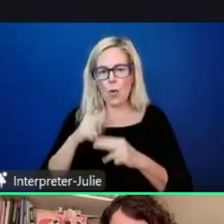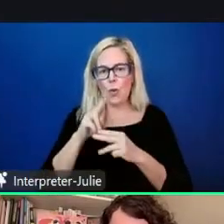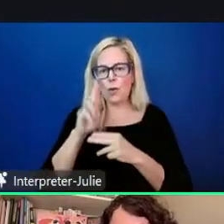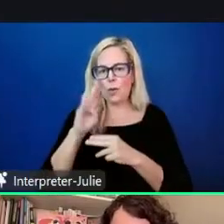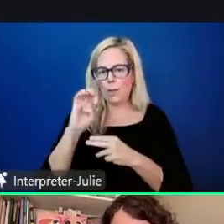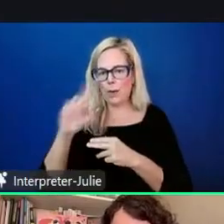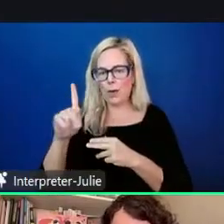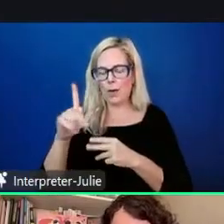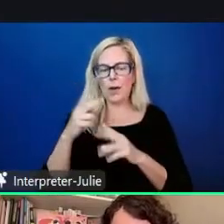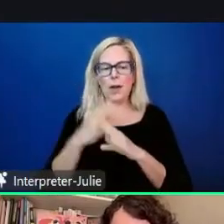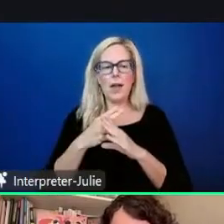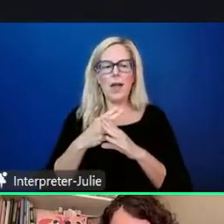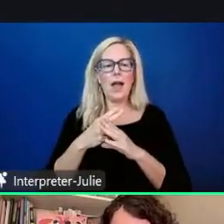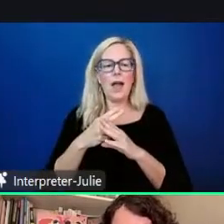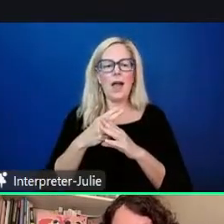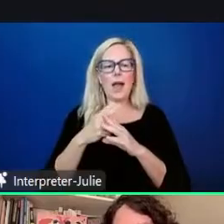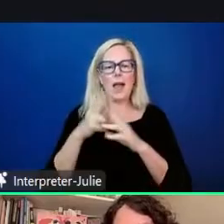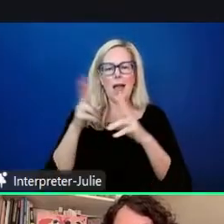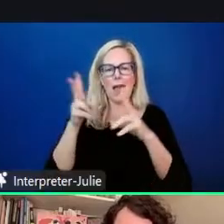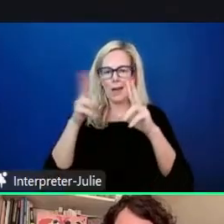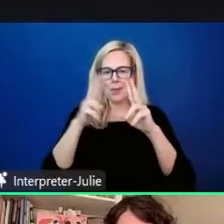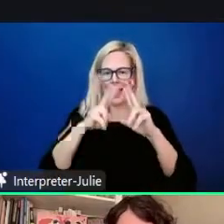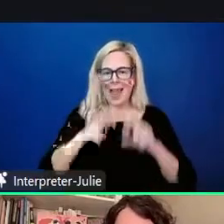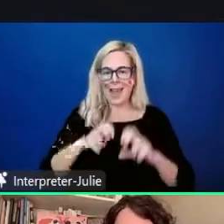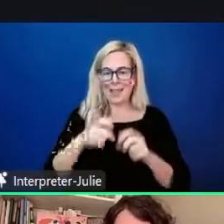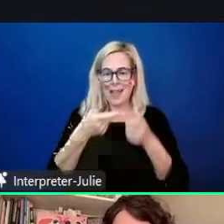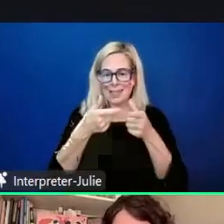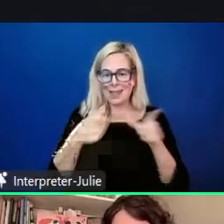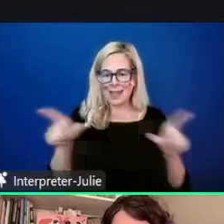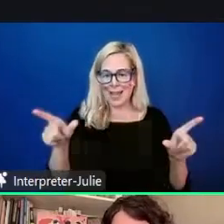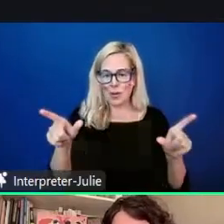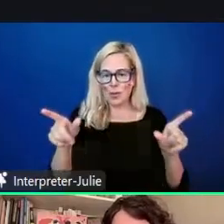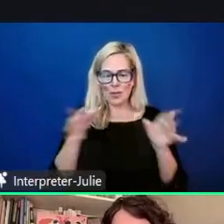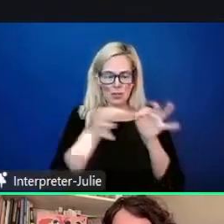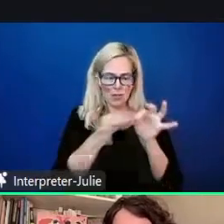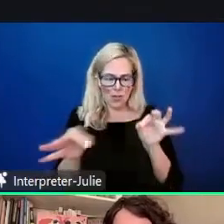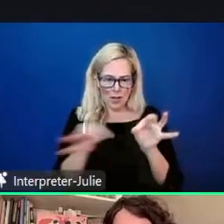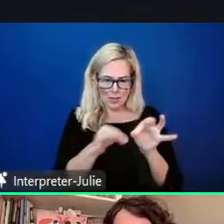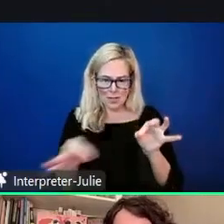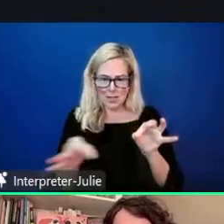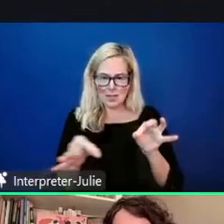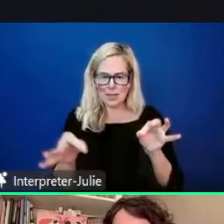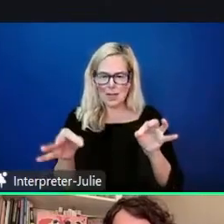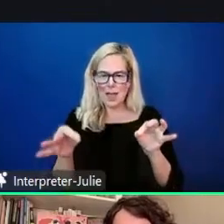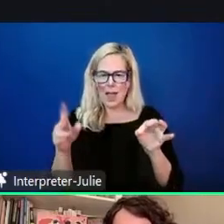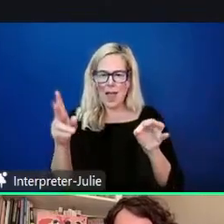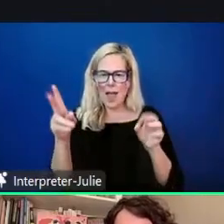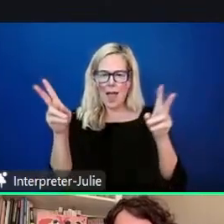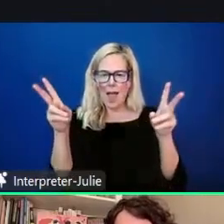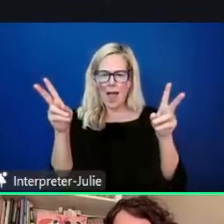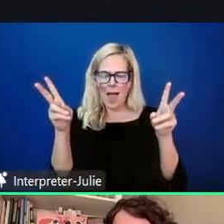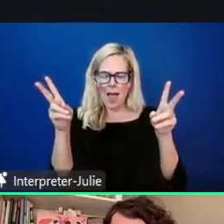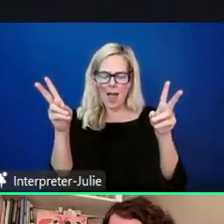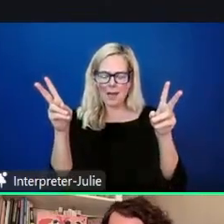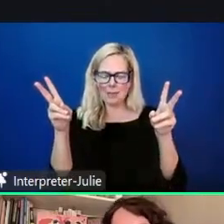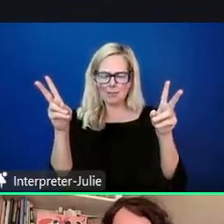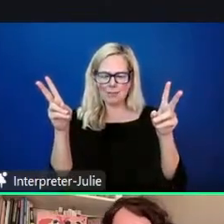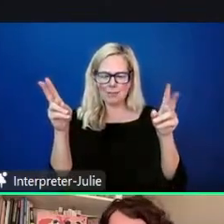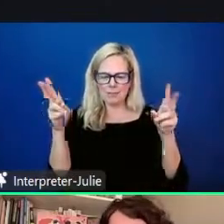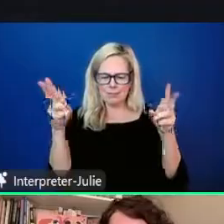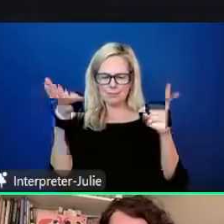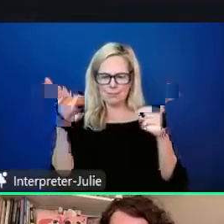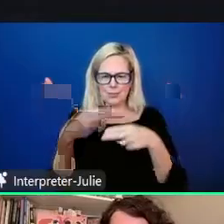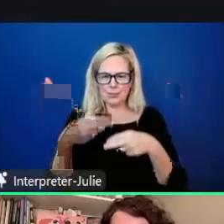language used in the free response text, and we're currently coding to see if themes occurred,